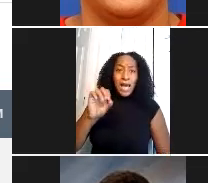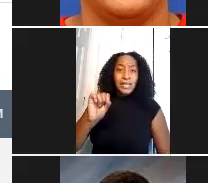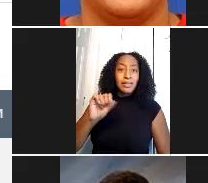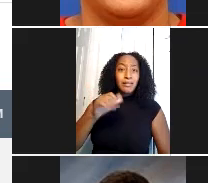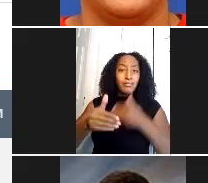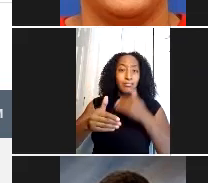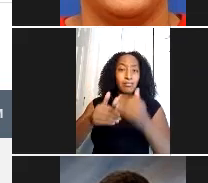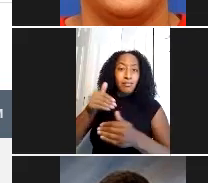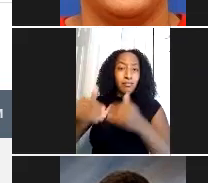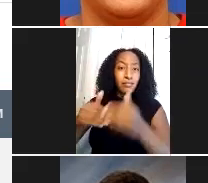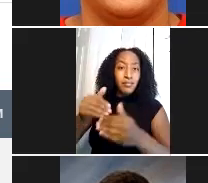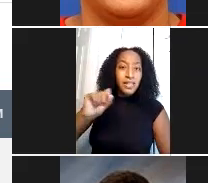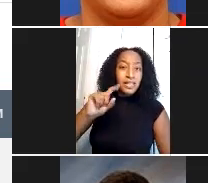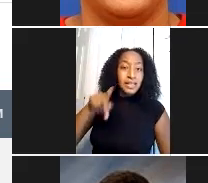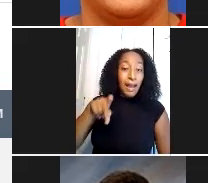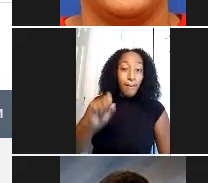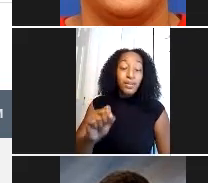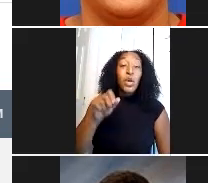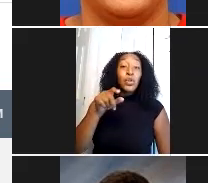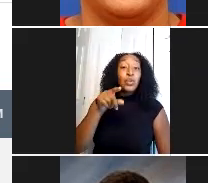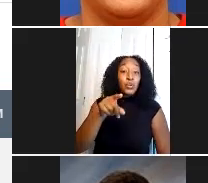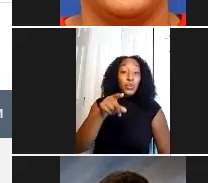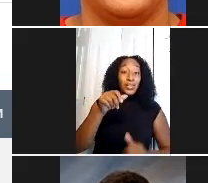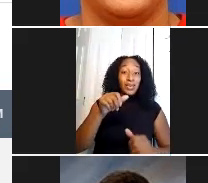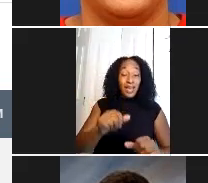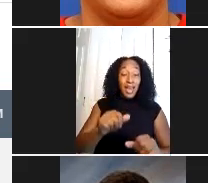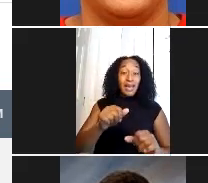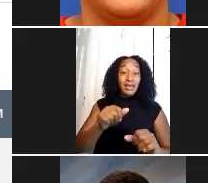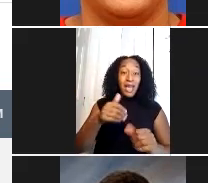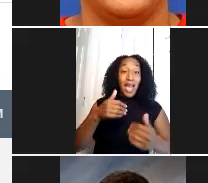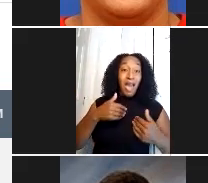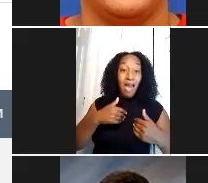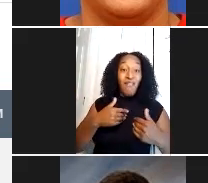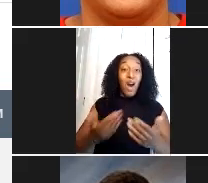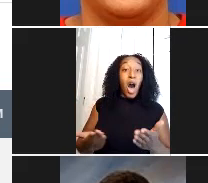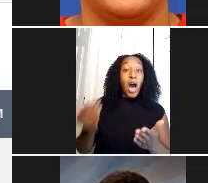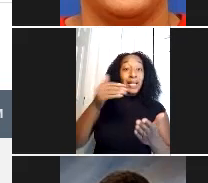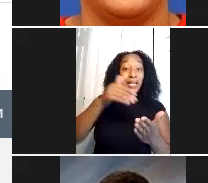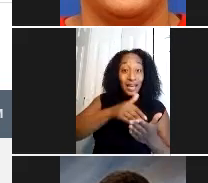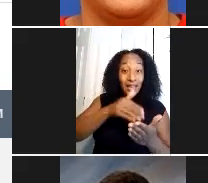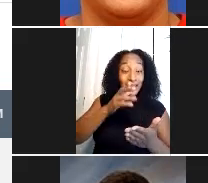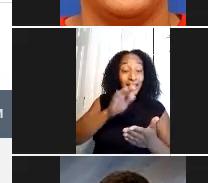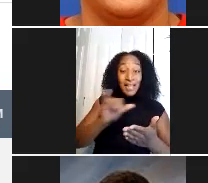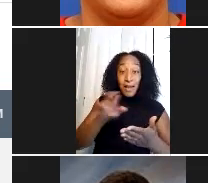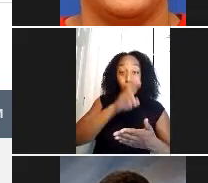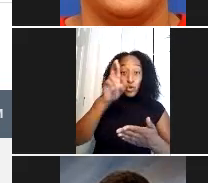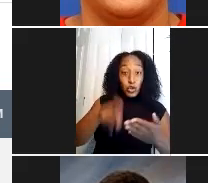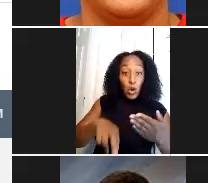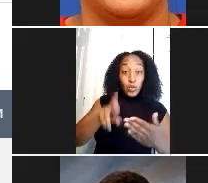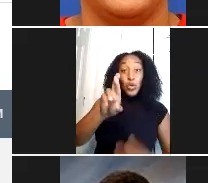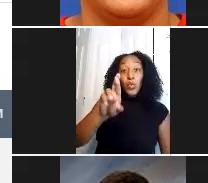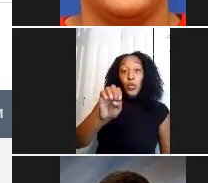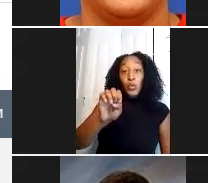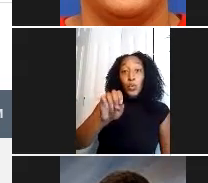and reproduced, then that's what we're after, okay? So if you open